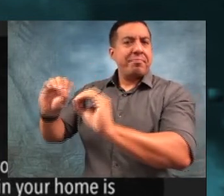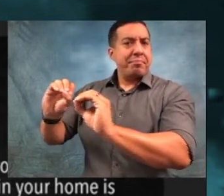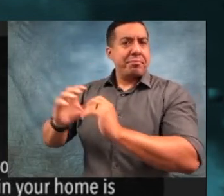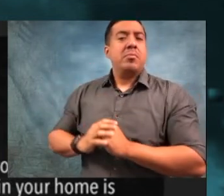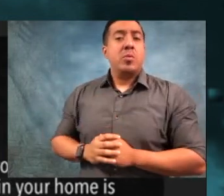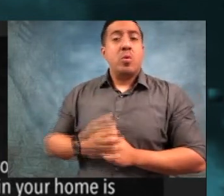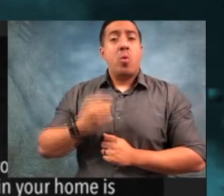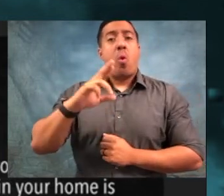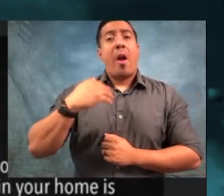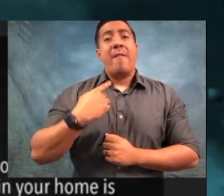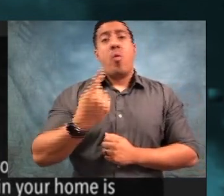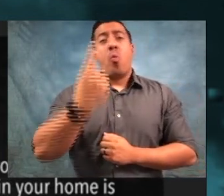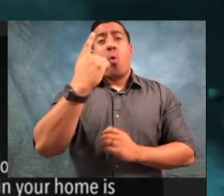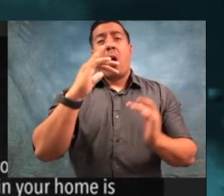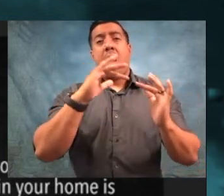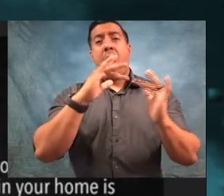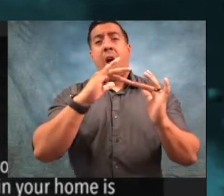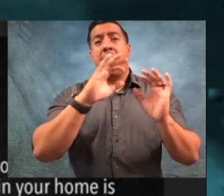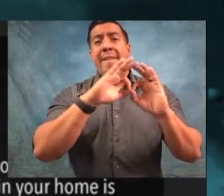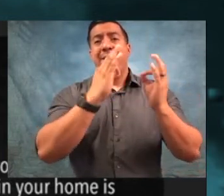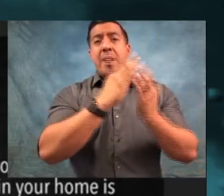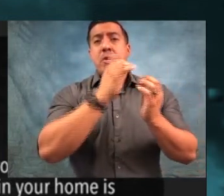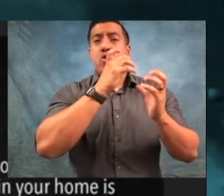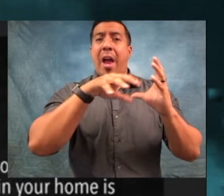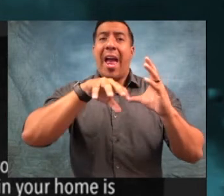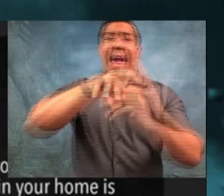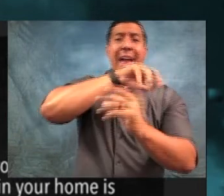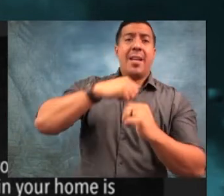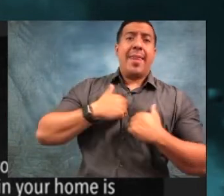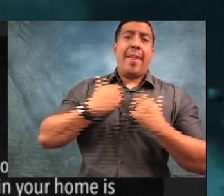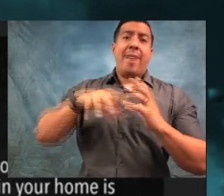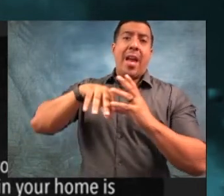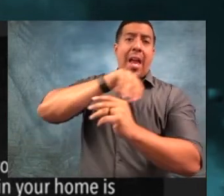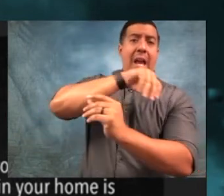situations. And then have at least one contact, maybe a